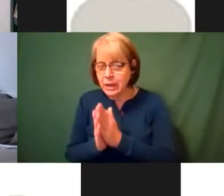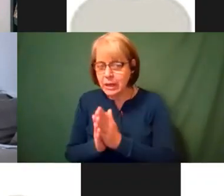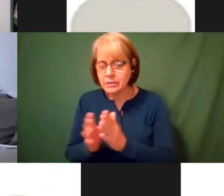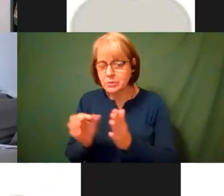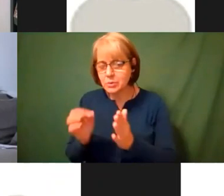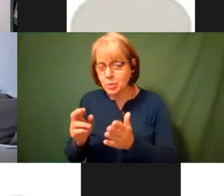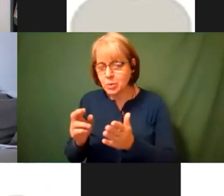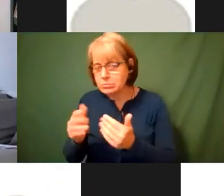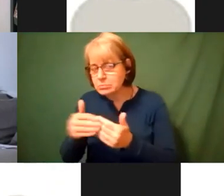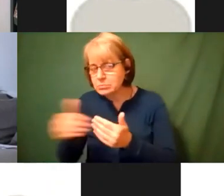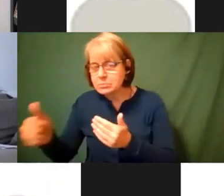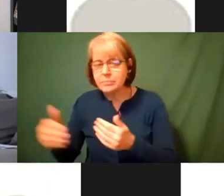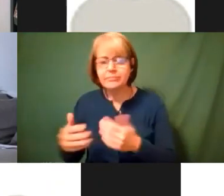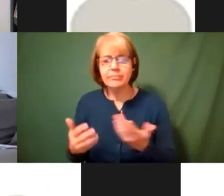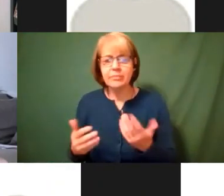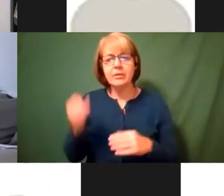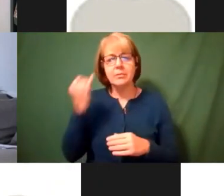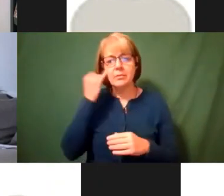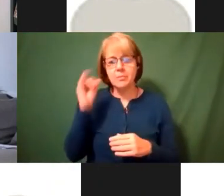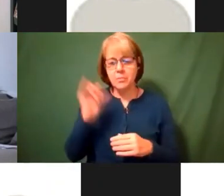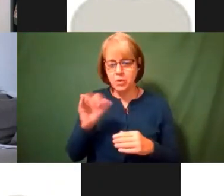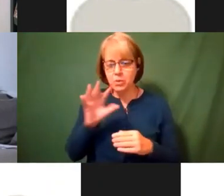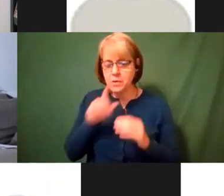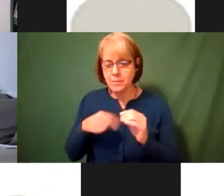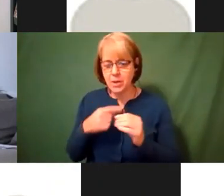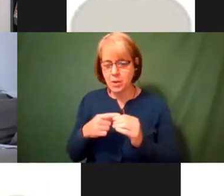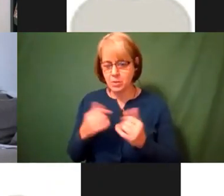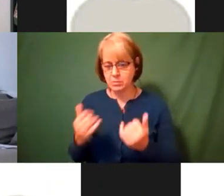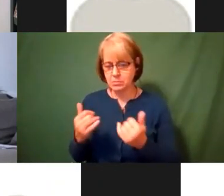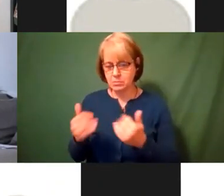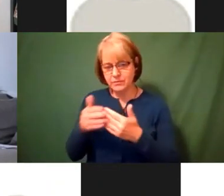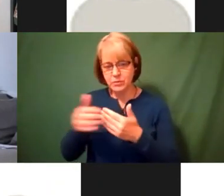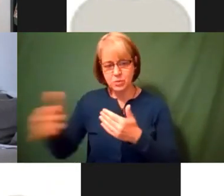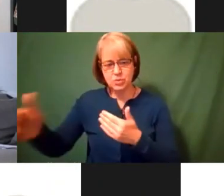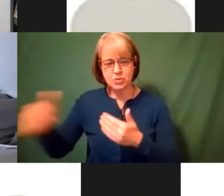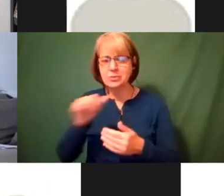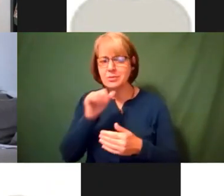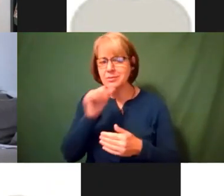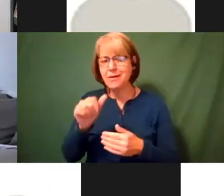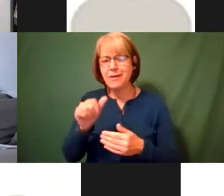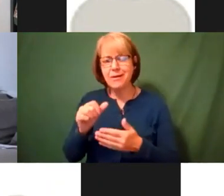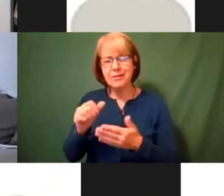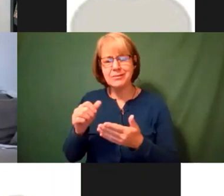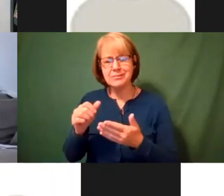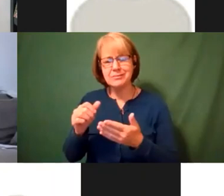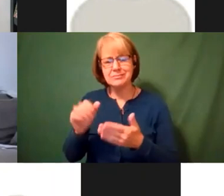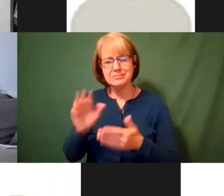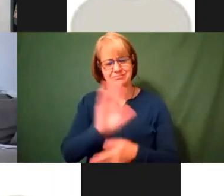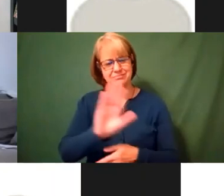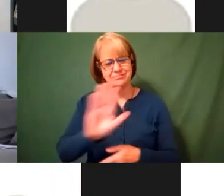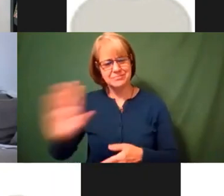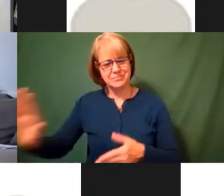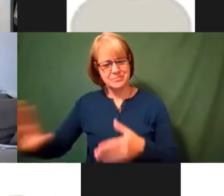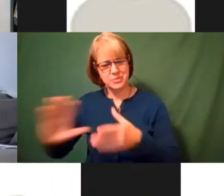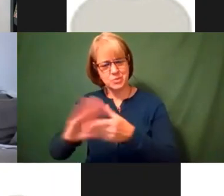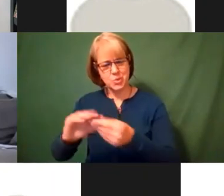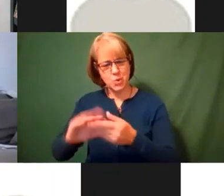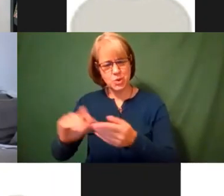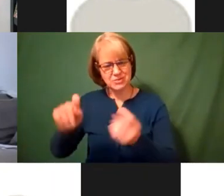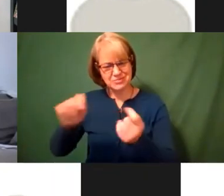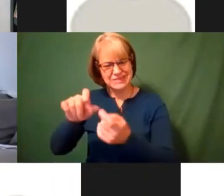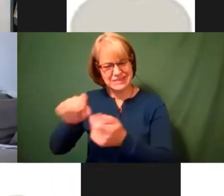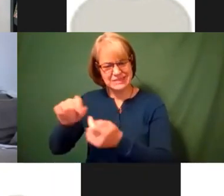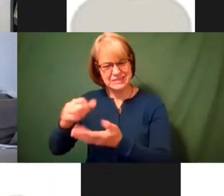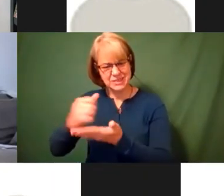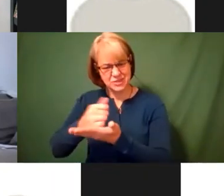about how to integrate, like you were saying, not erase different stories, not necessarily negate or find lies